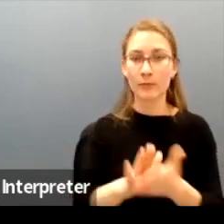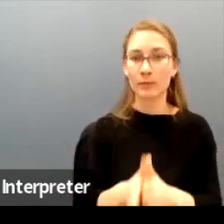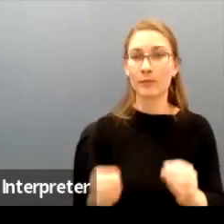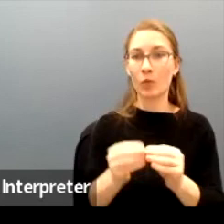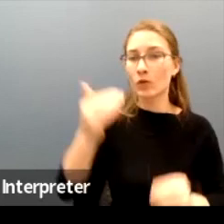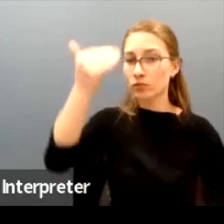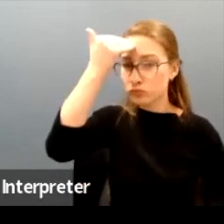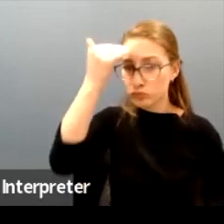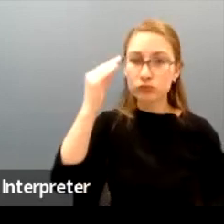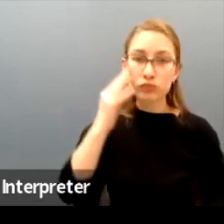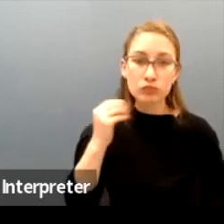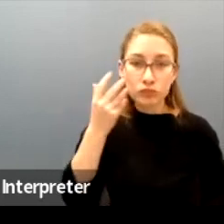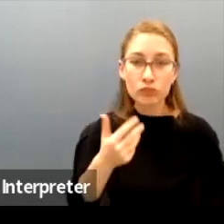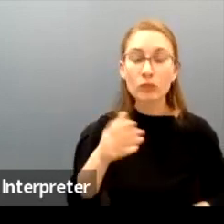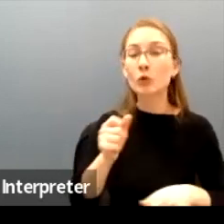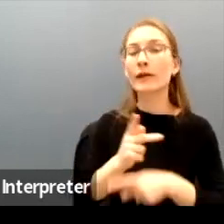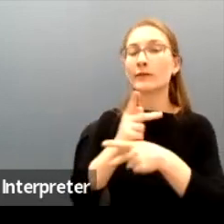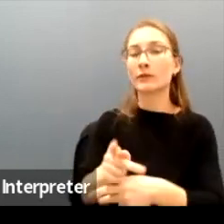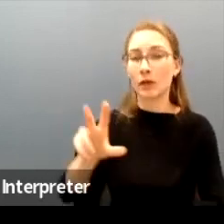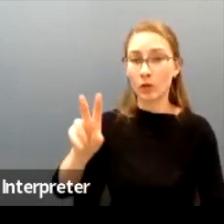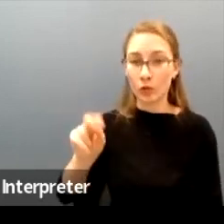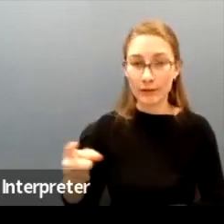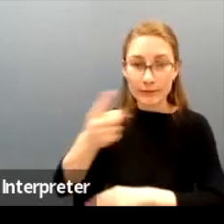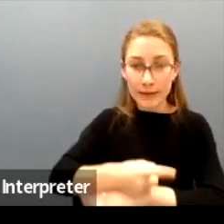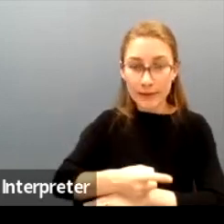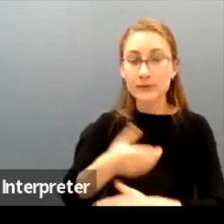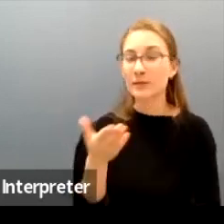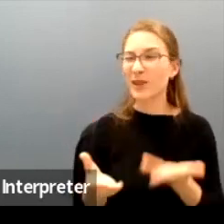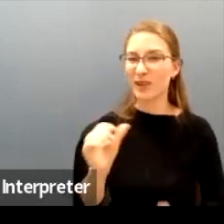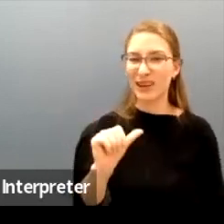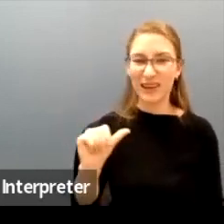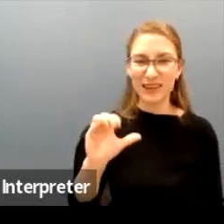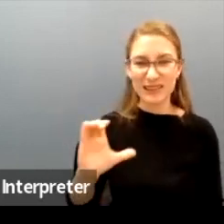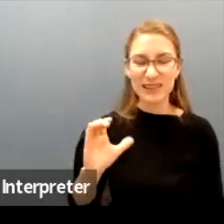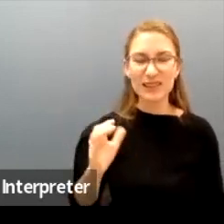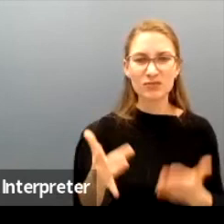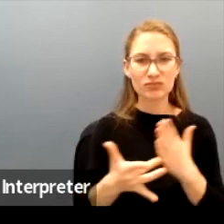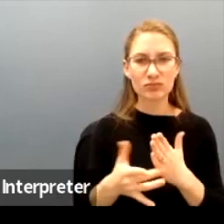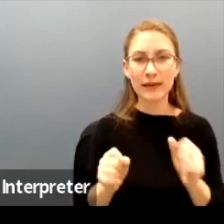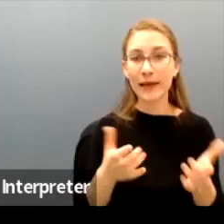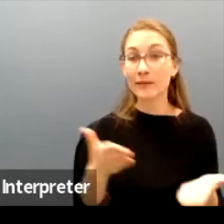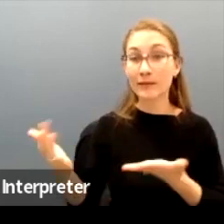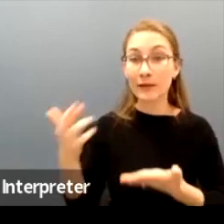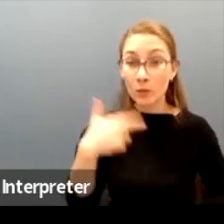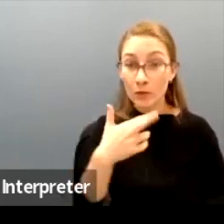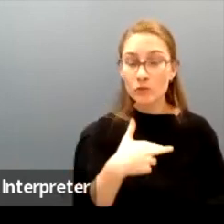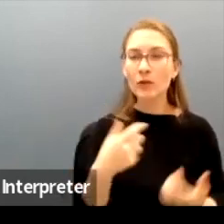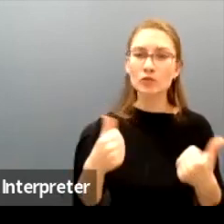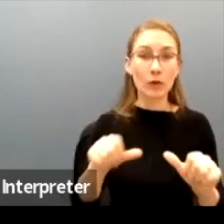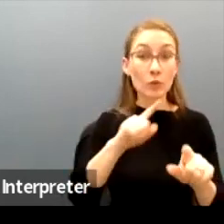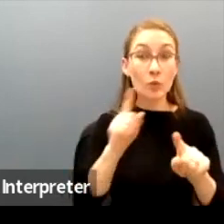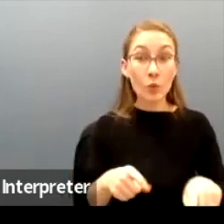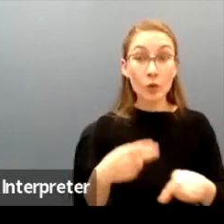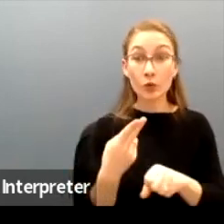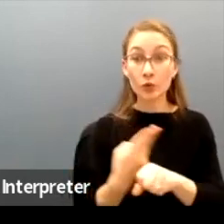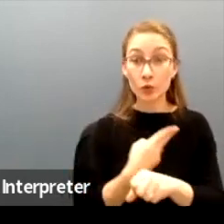that experience, take an AAC device, maybe to a restaurant, try to order using it and really get that hands-on experience with